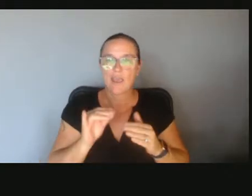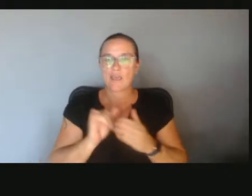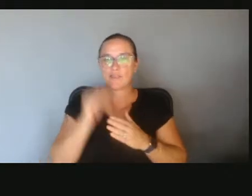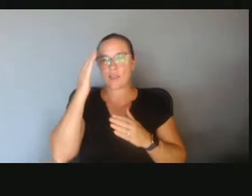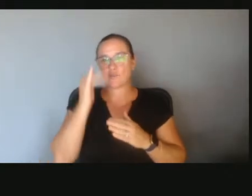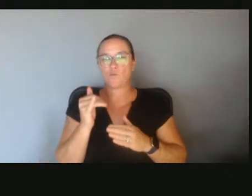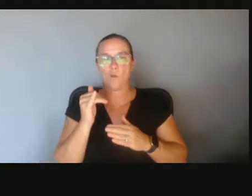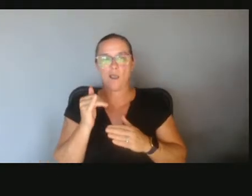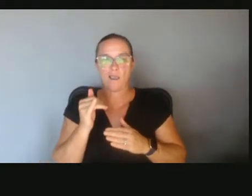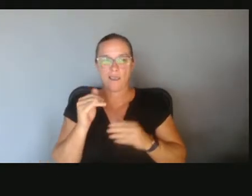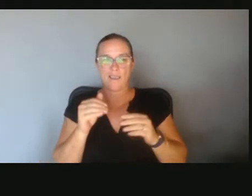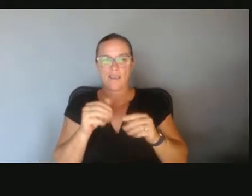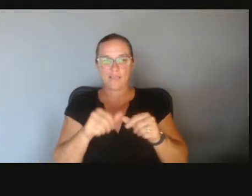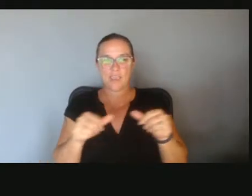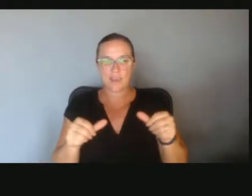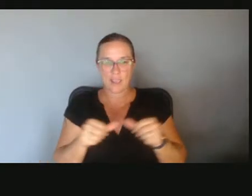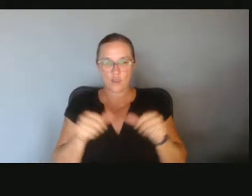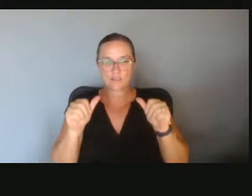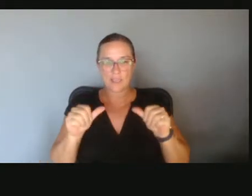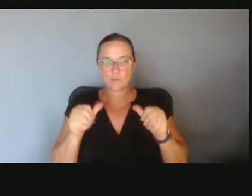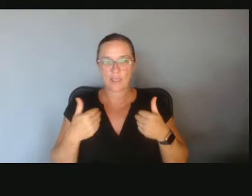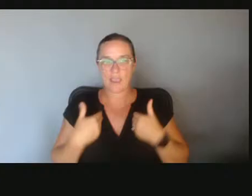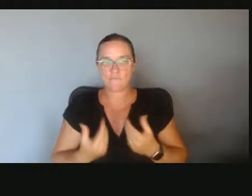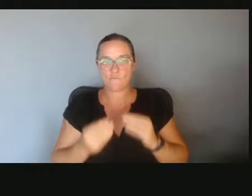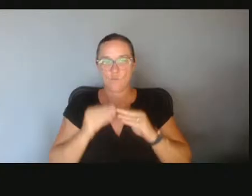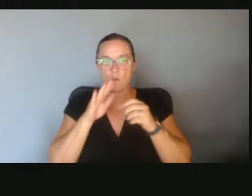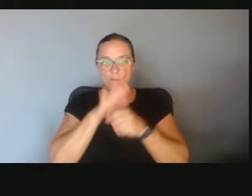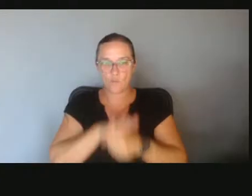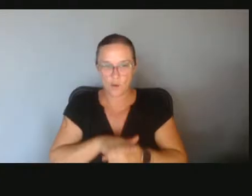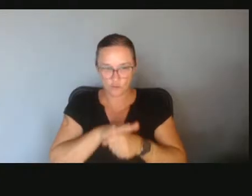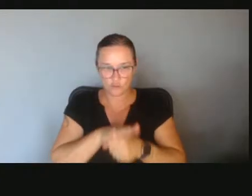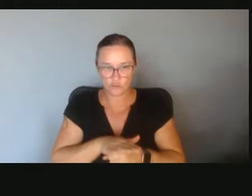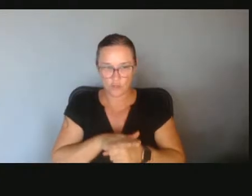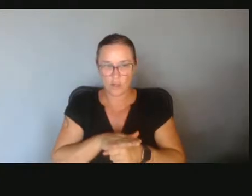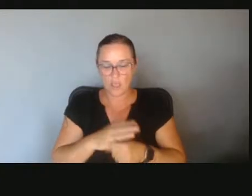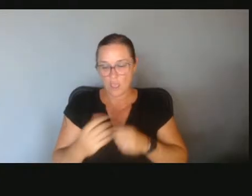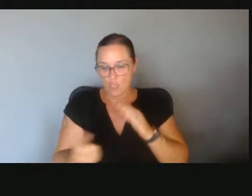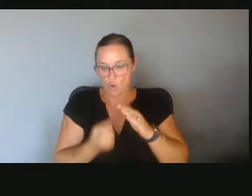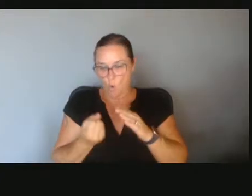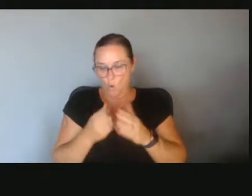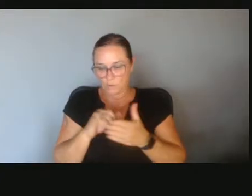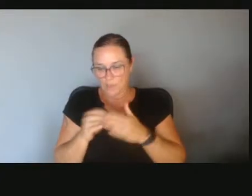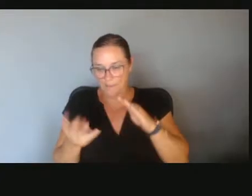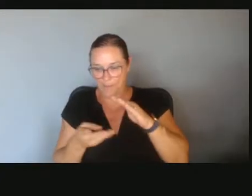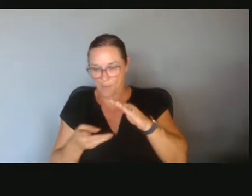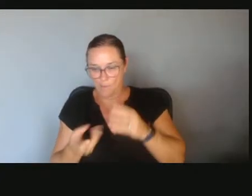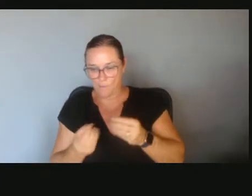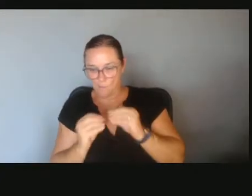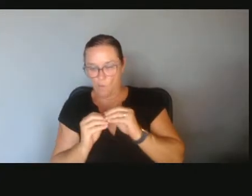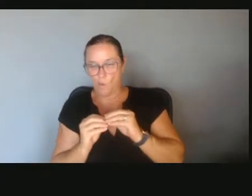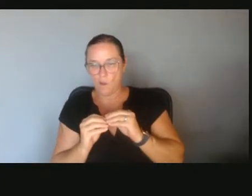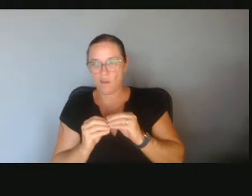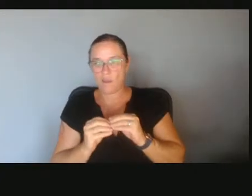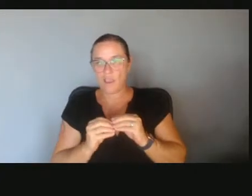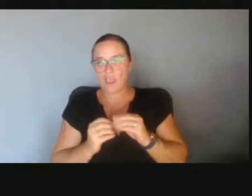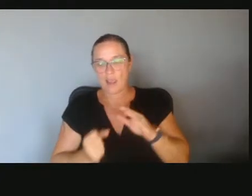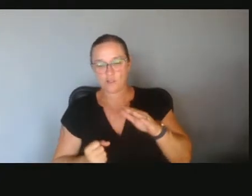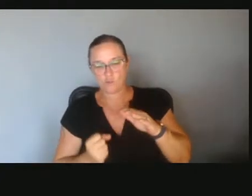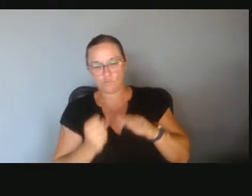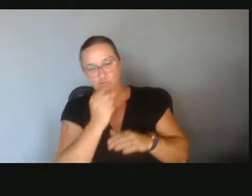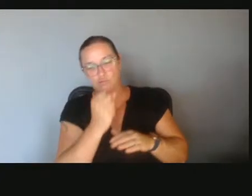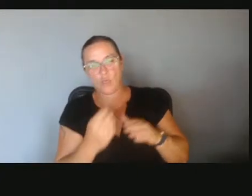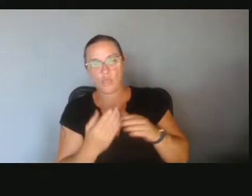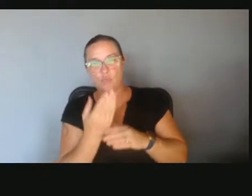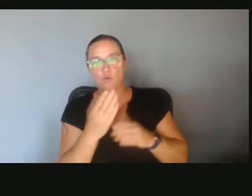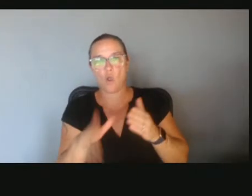area is able to have more pressure that holds in the magma that has to break through all that added weight and all these layers on top. Right?